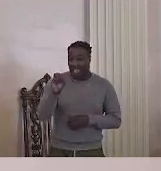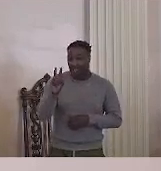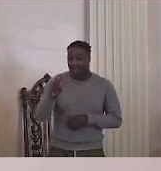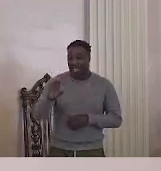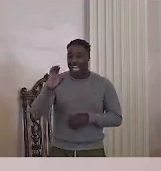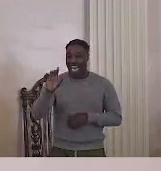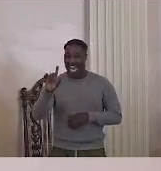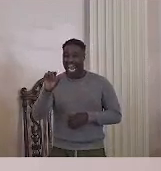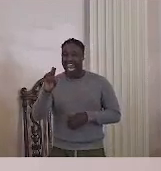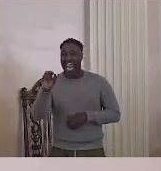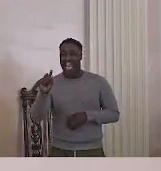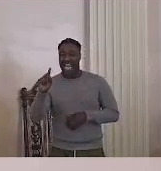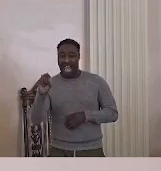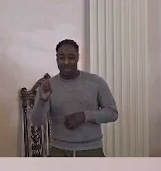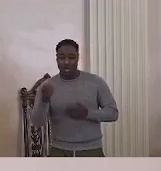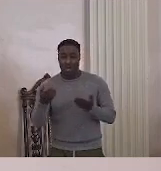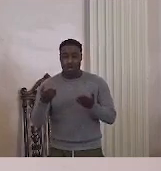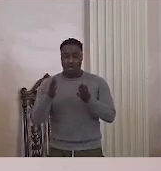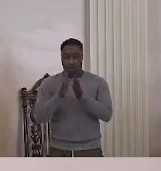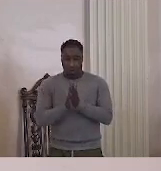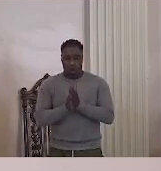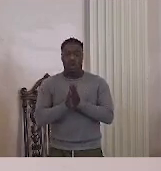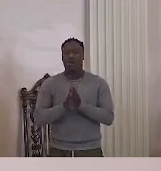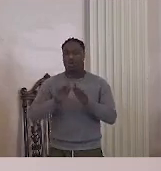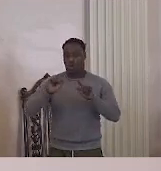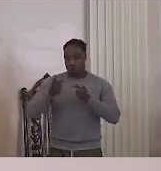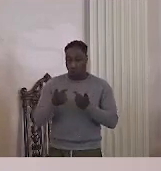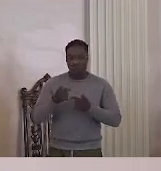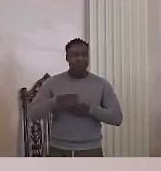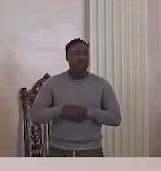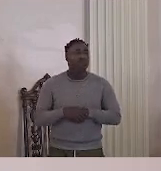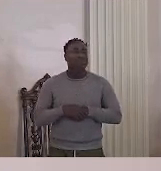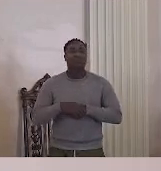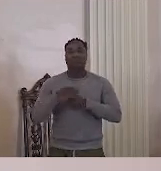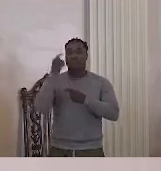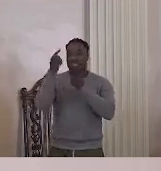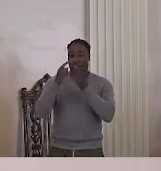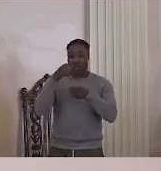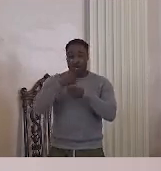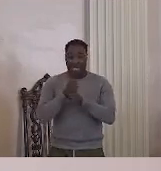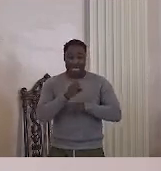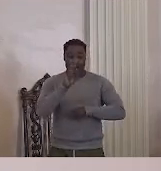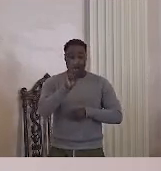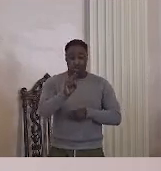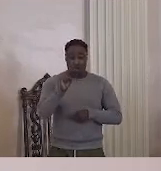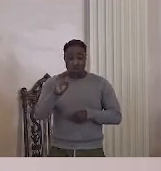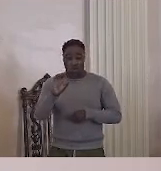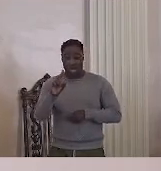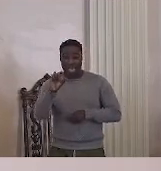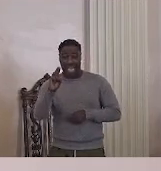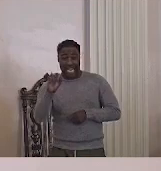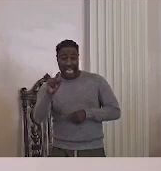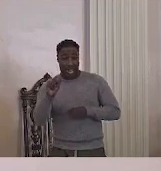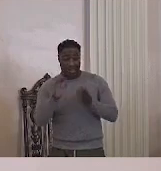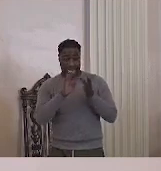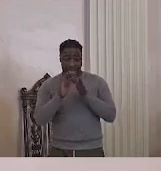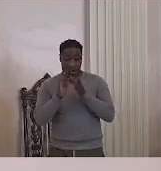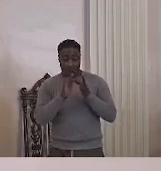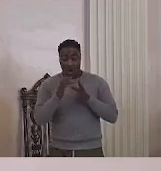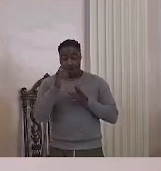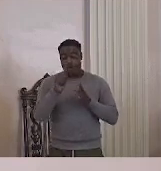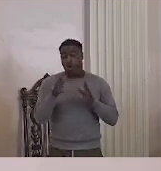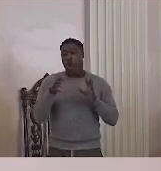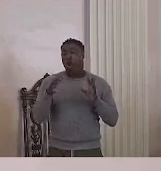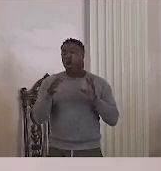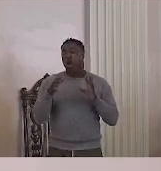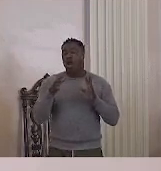climate convocation for Earth Ministry groups to consider creating a UU climate network for collective action